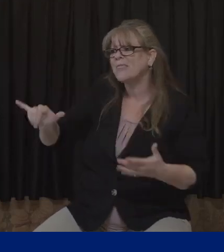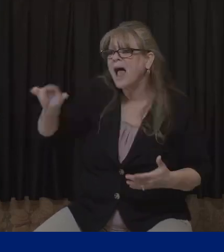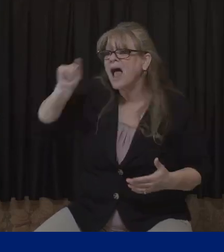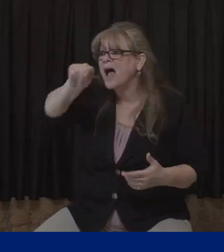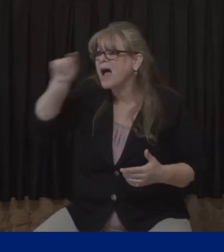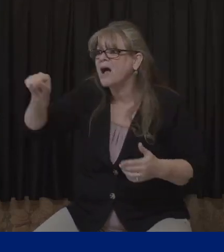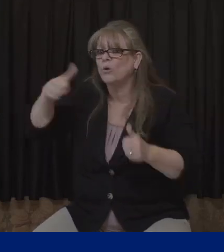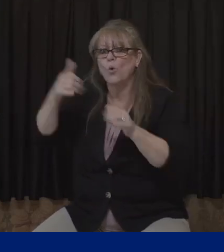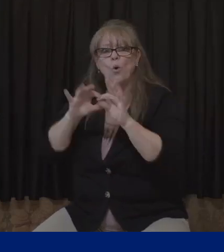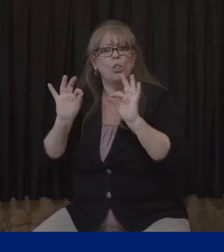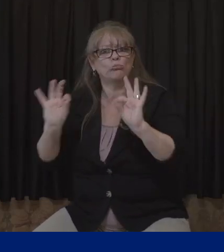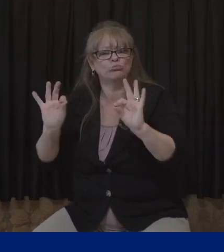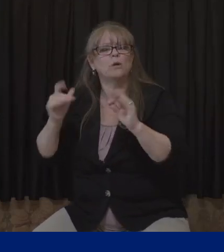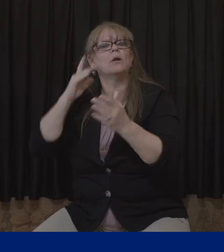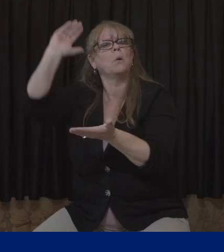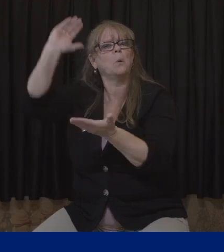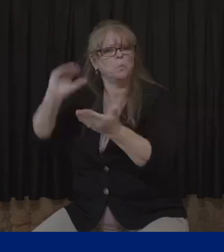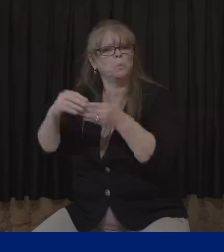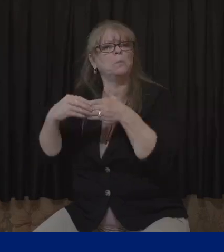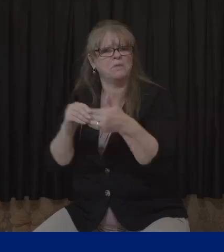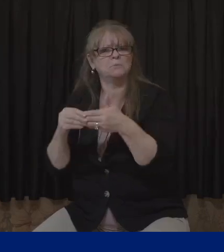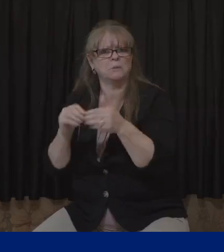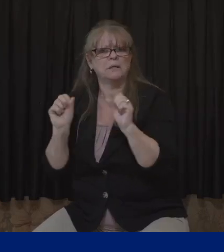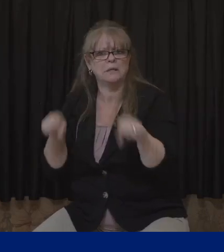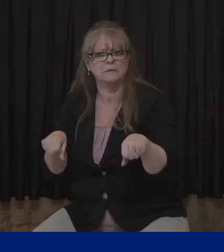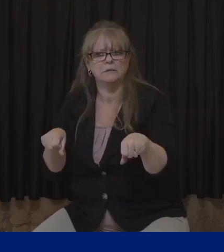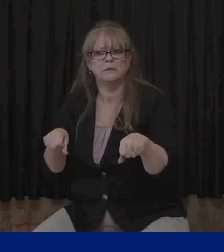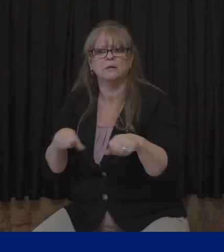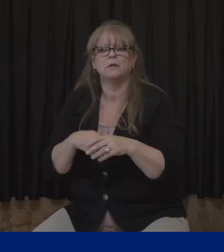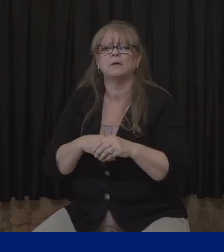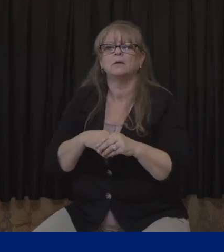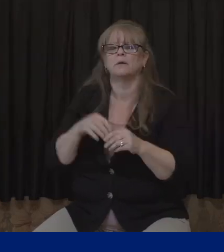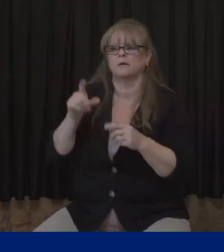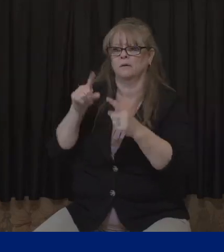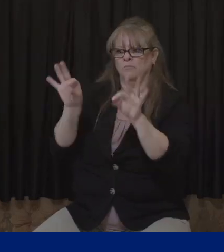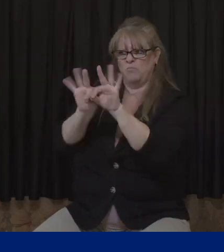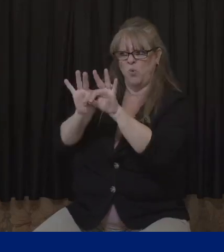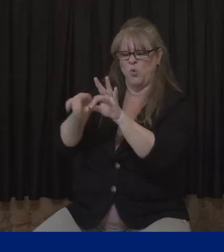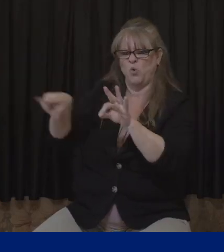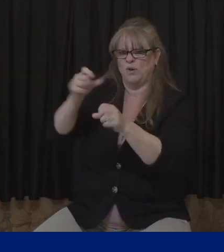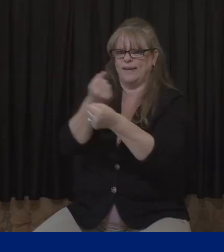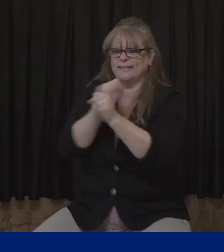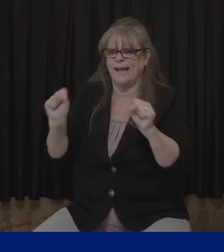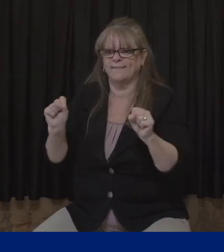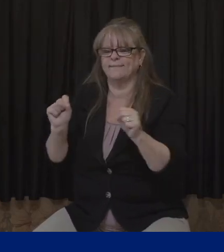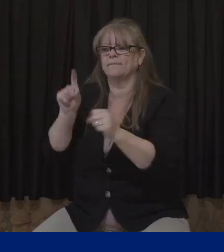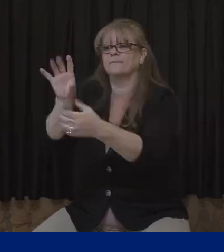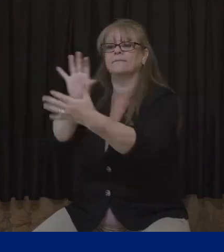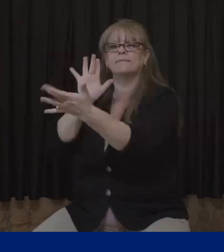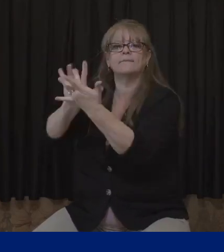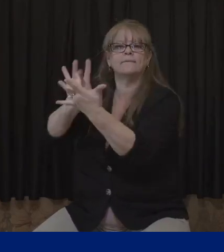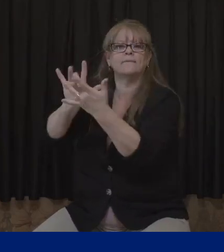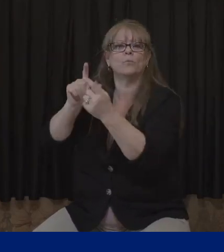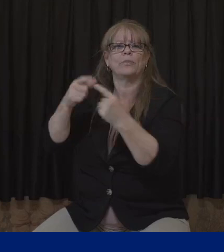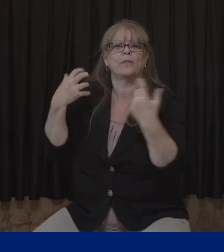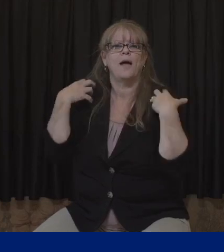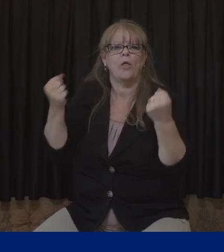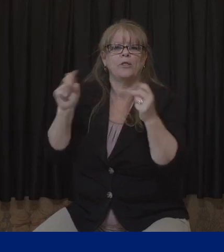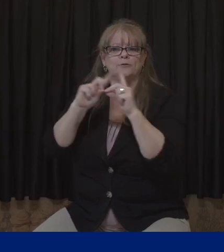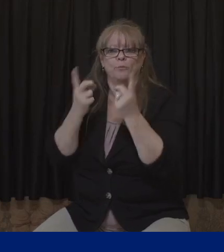The local hospitals need to verify that they can treat the caseload, that they're not a burden for the rest of the state. And the county commissioners, the elected officials